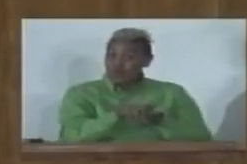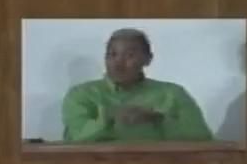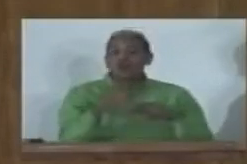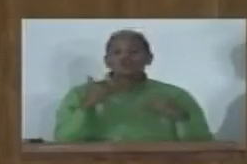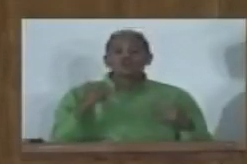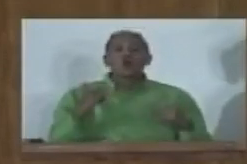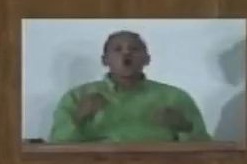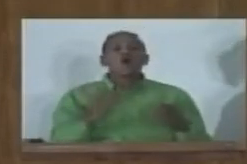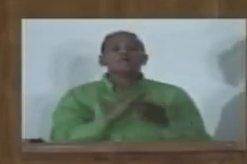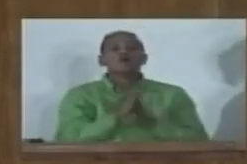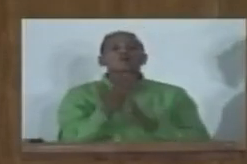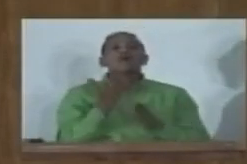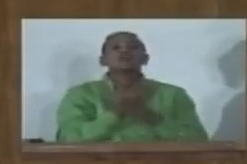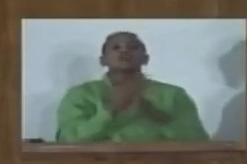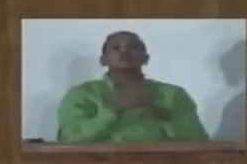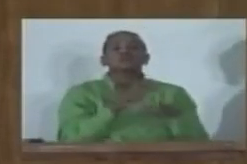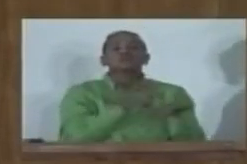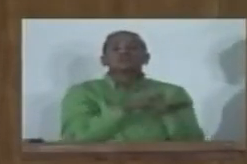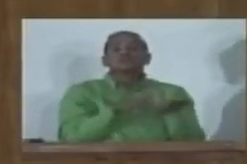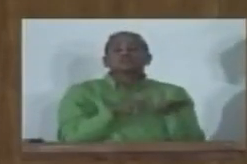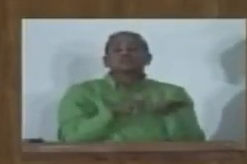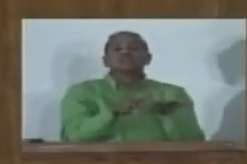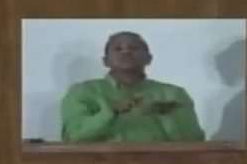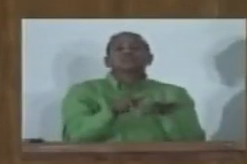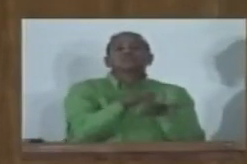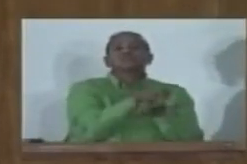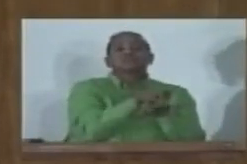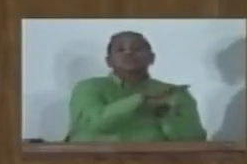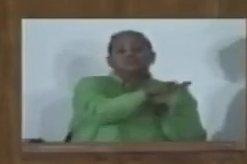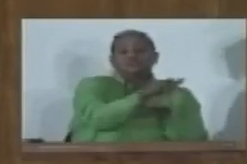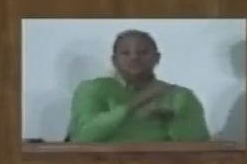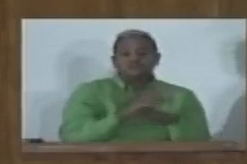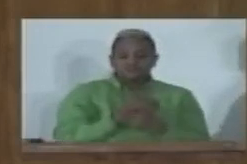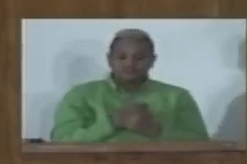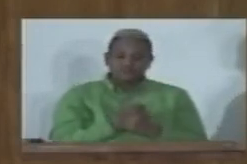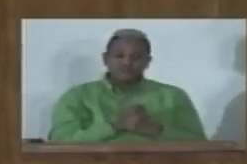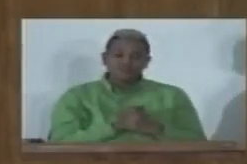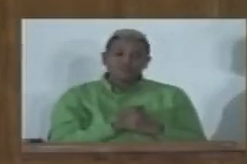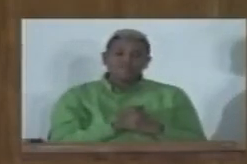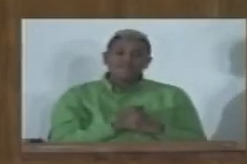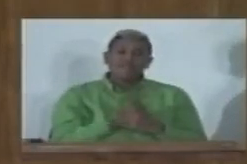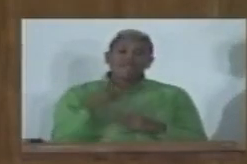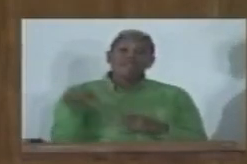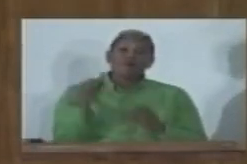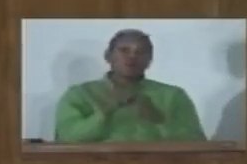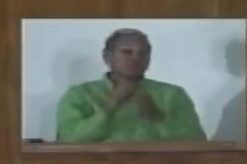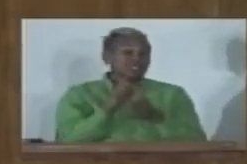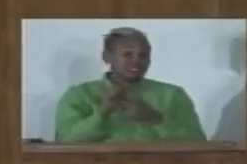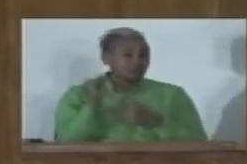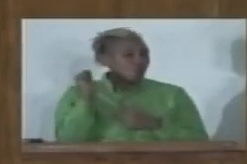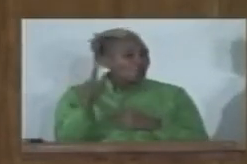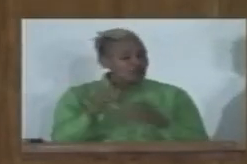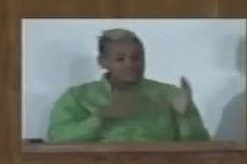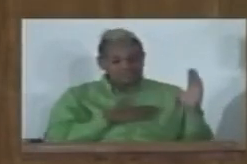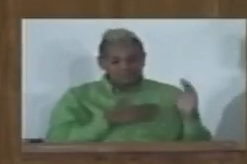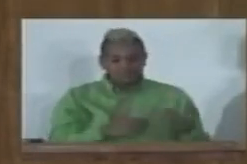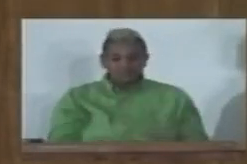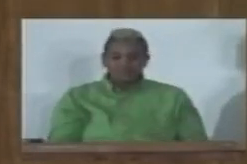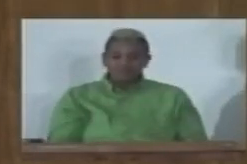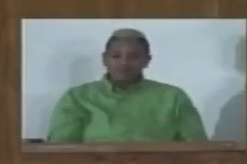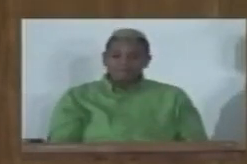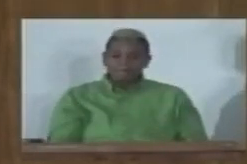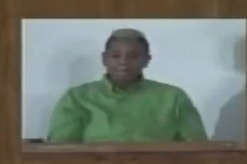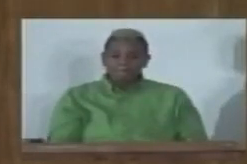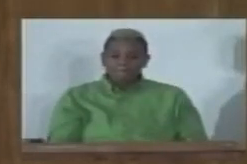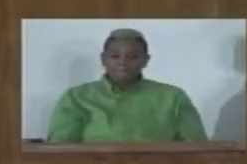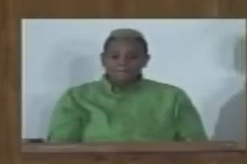a nuisance to all pedestrians, but more so those with disabilities. And it's a